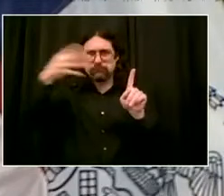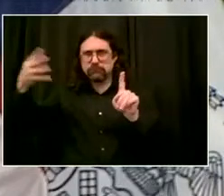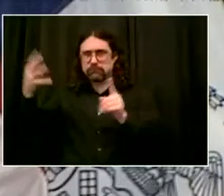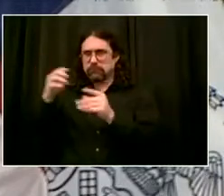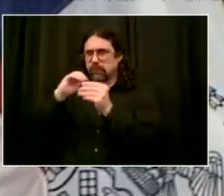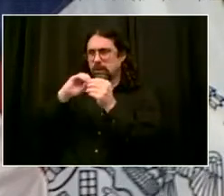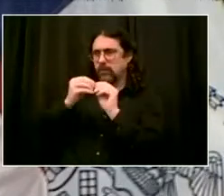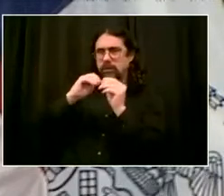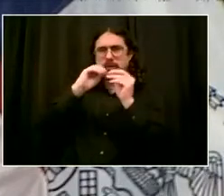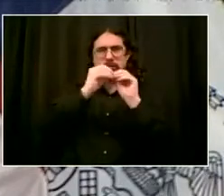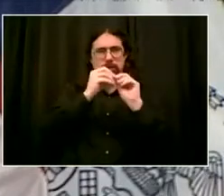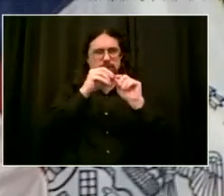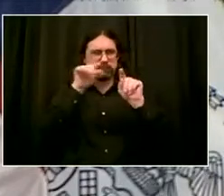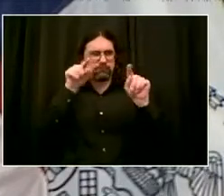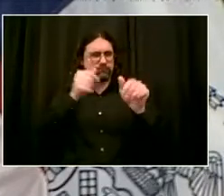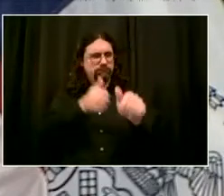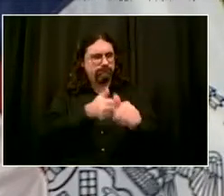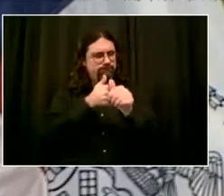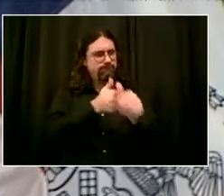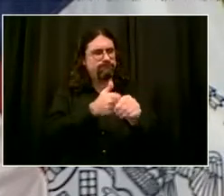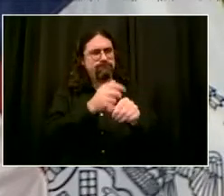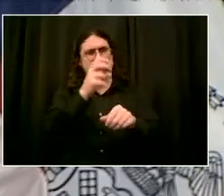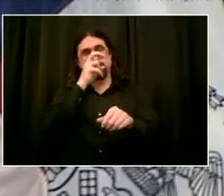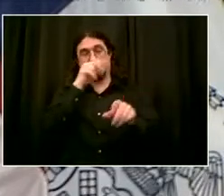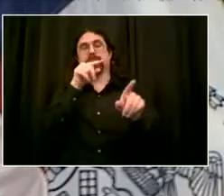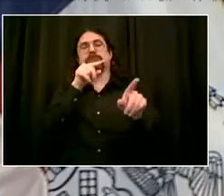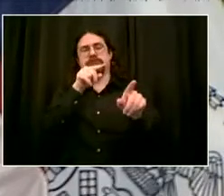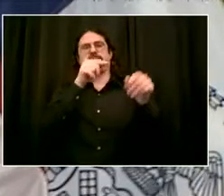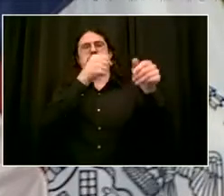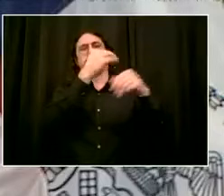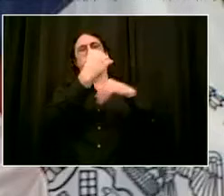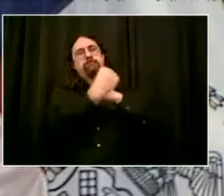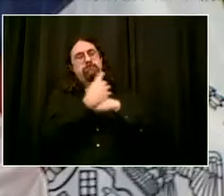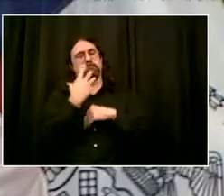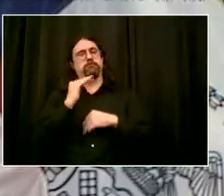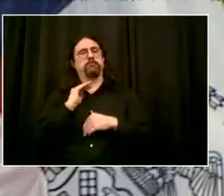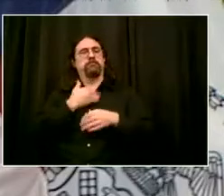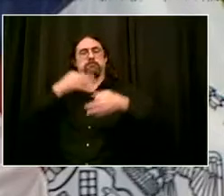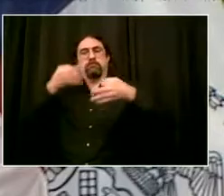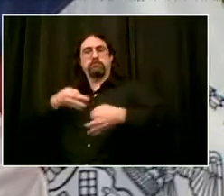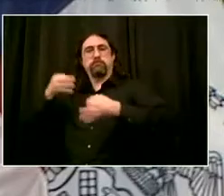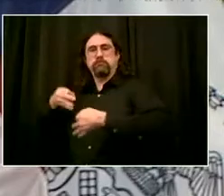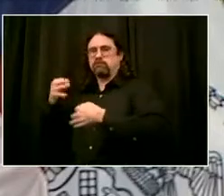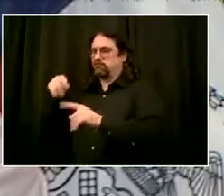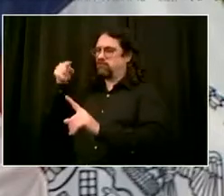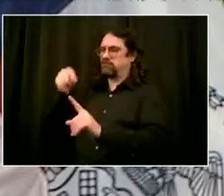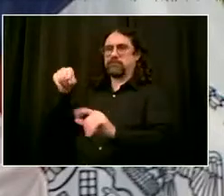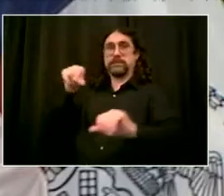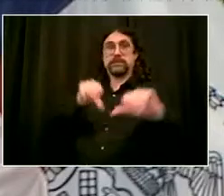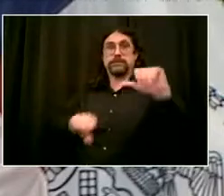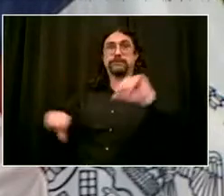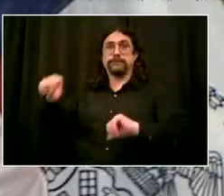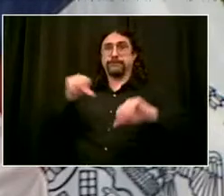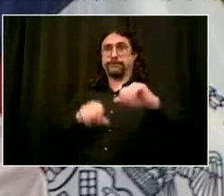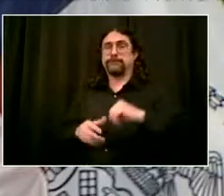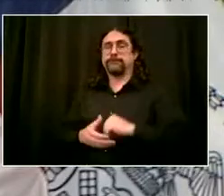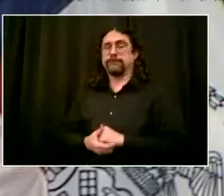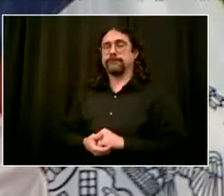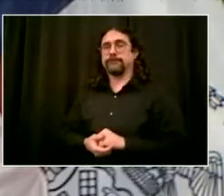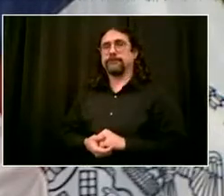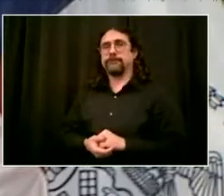days uh the state of New York will determine that New York City is an orange Zone according to State Standards